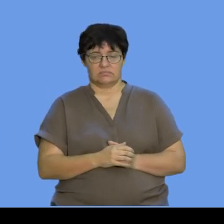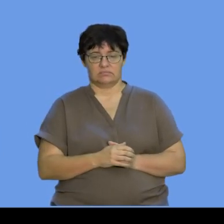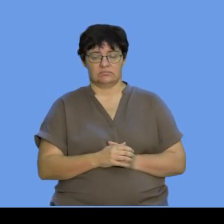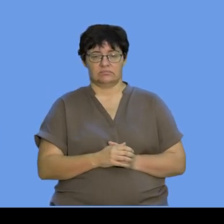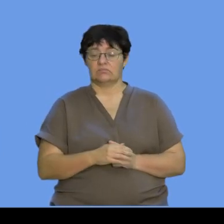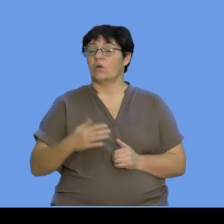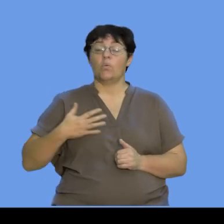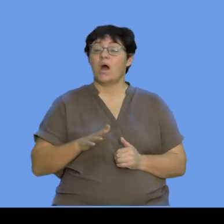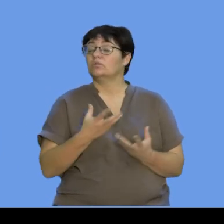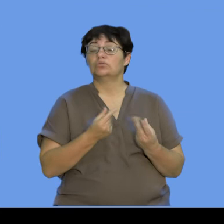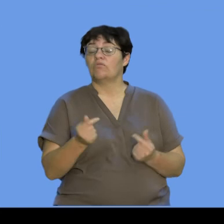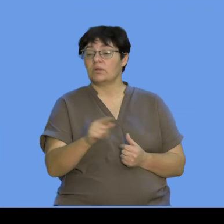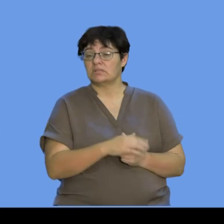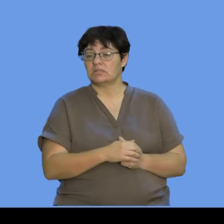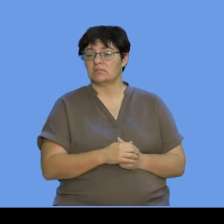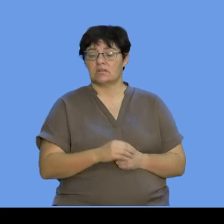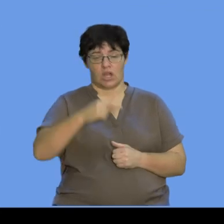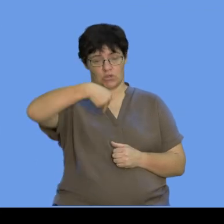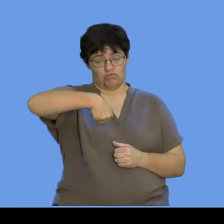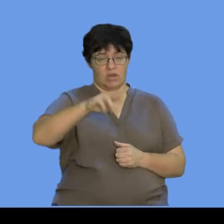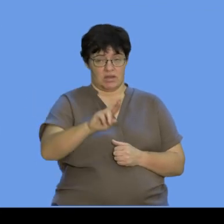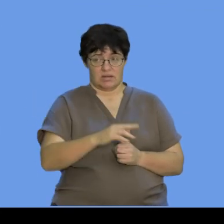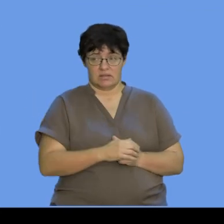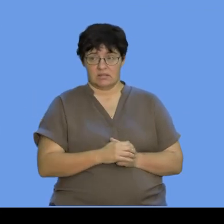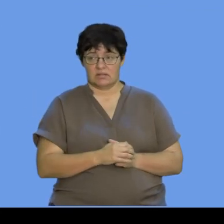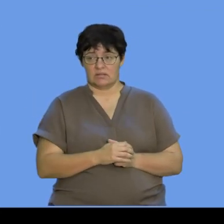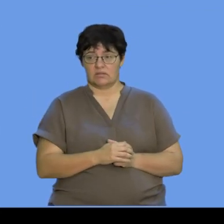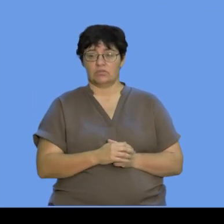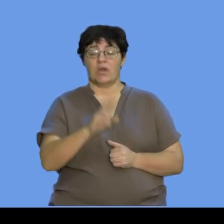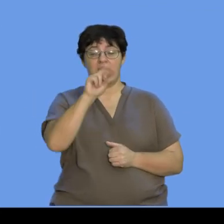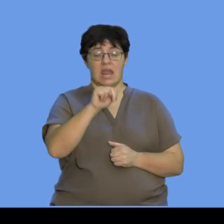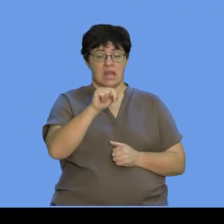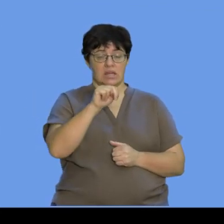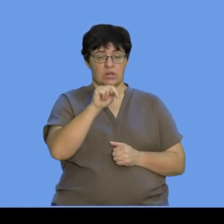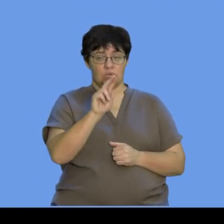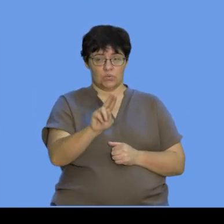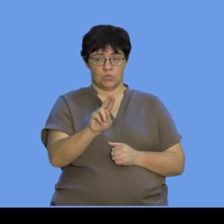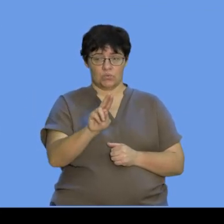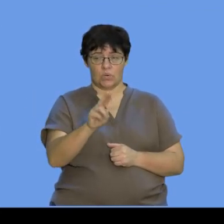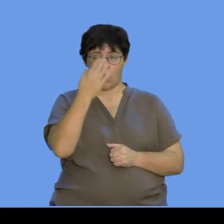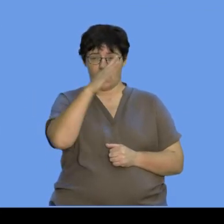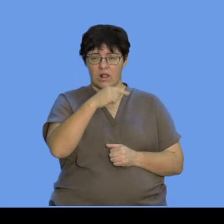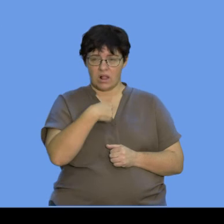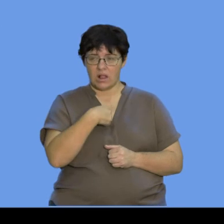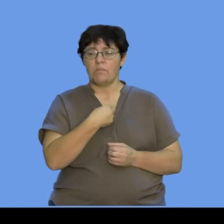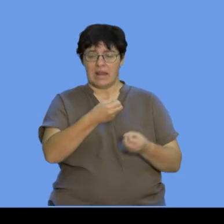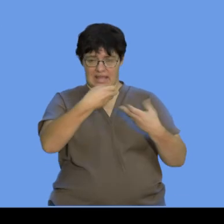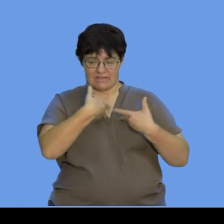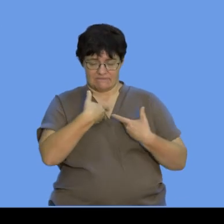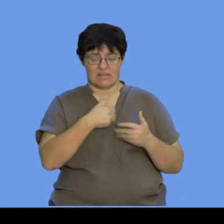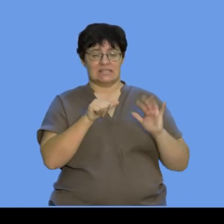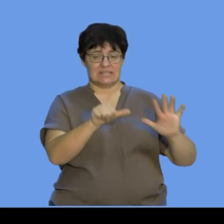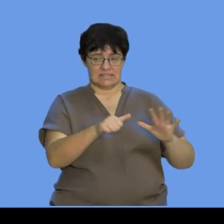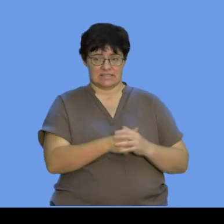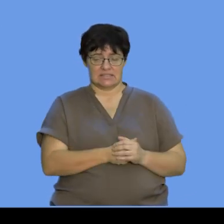QR. And then what do they want me to solve? Is the QR. So my NU, I know it because